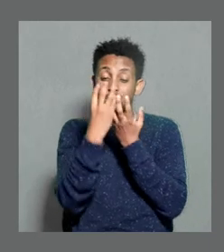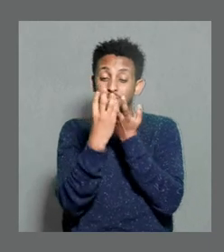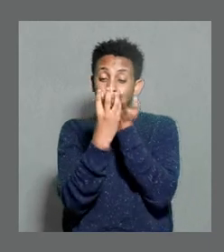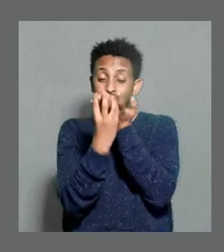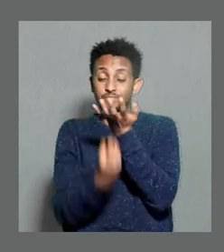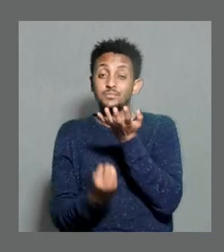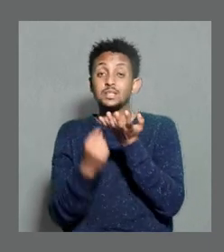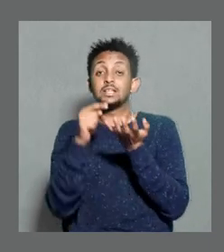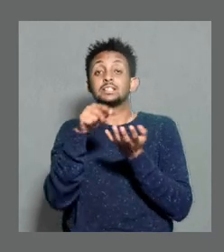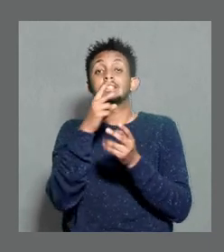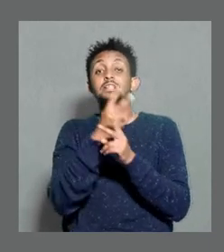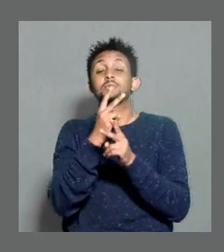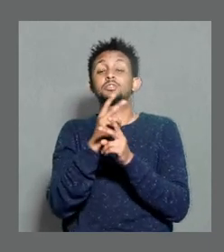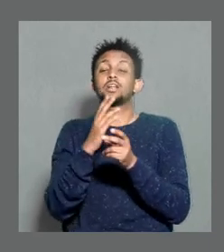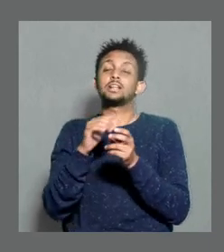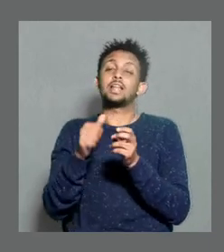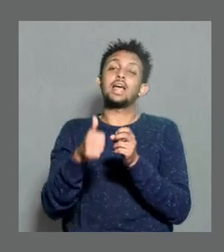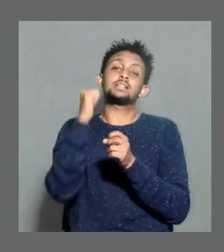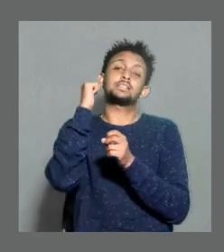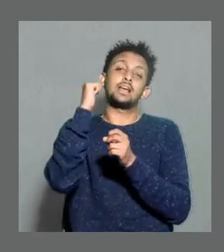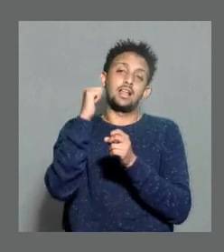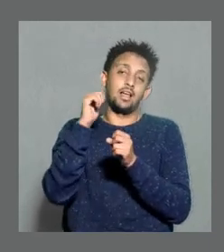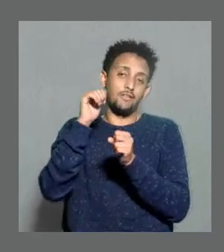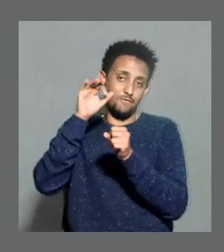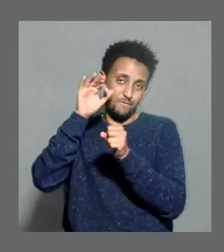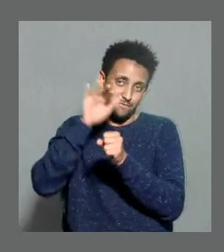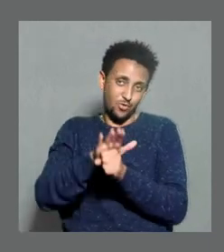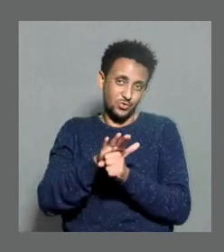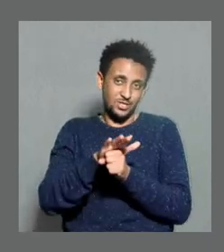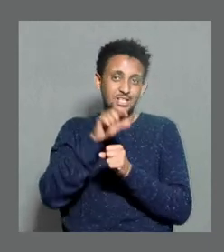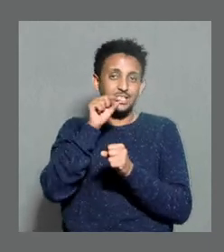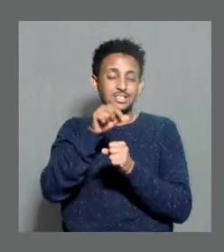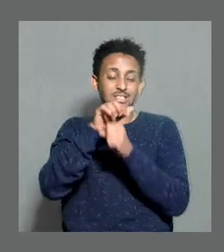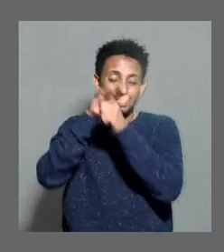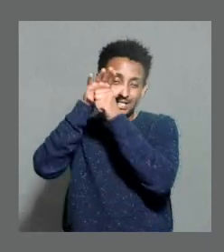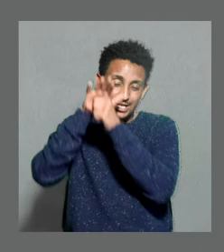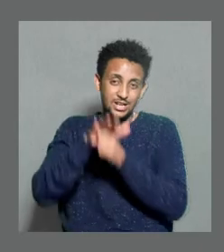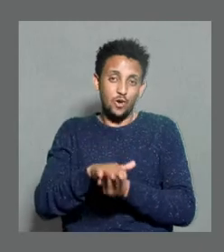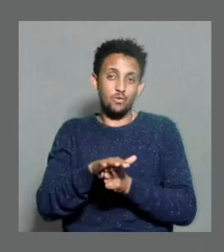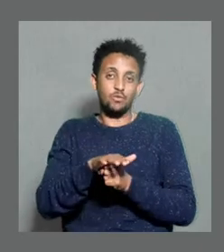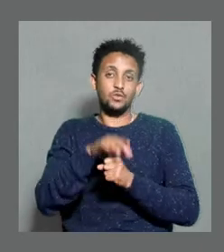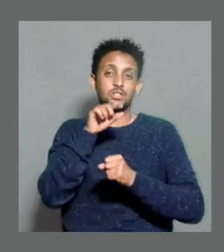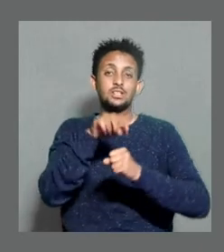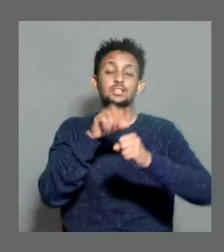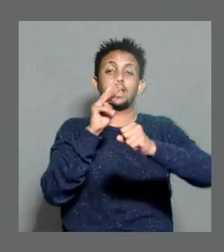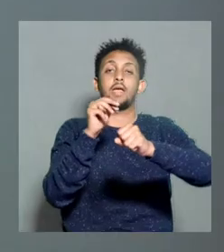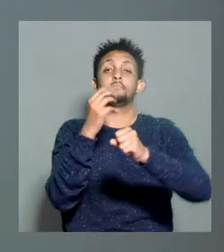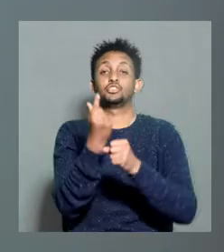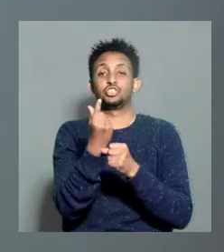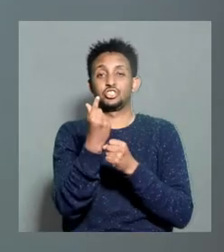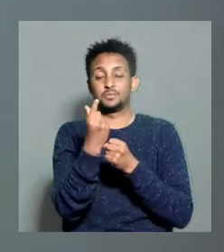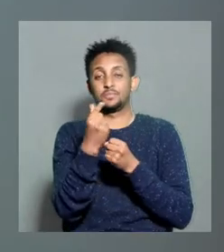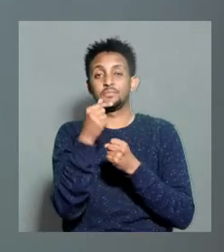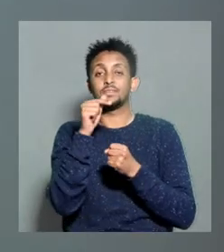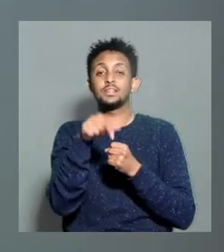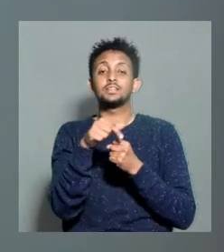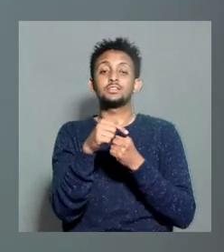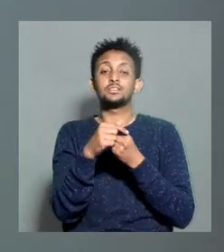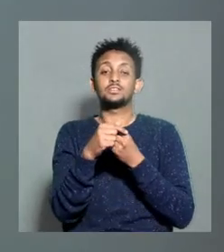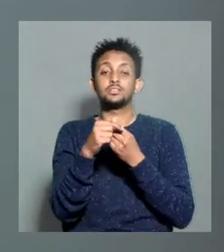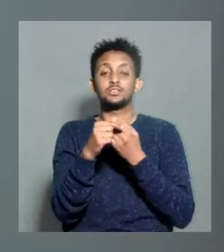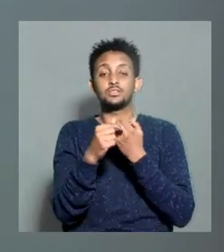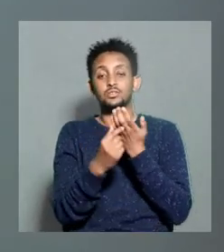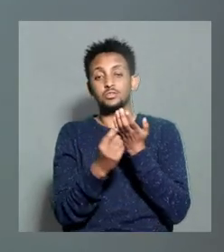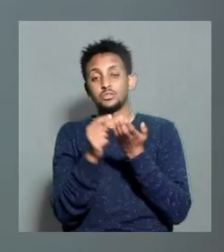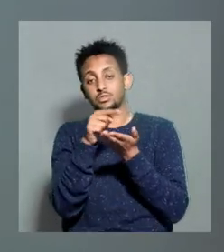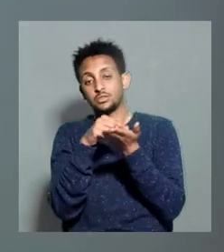the exertion of external force. Actually, it has a downward force, previously mg. And that object floats due to